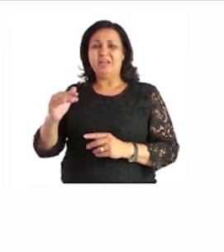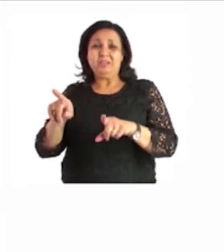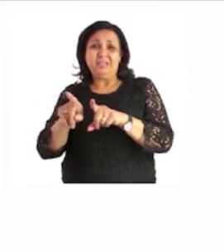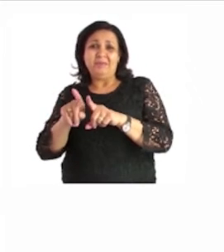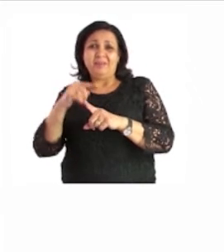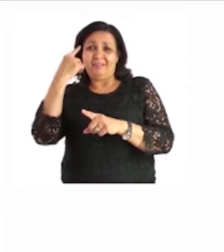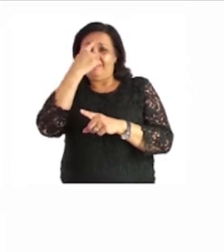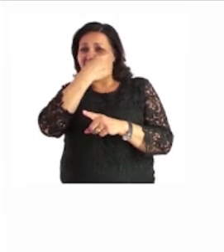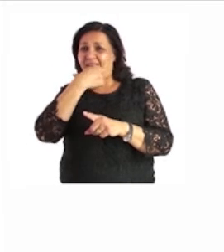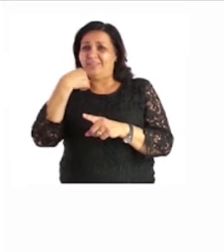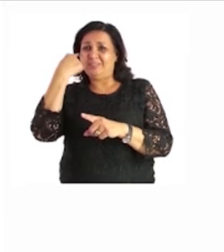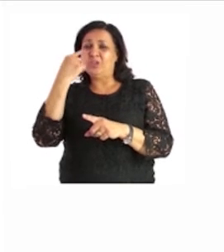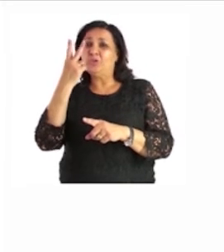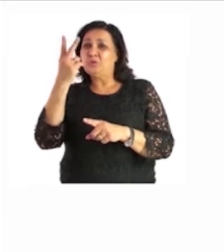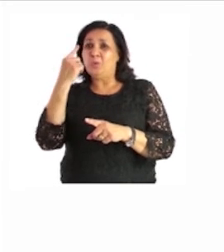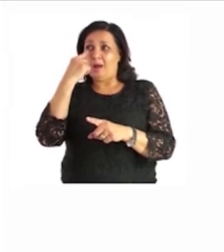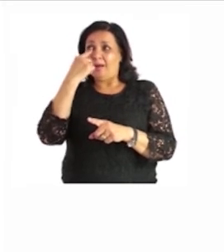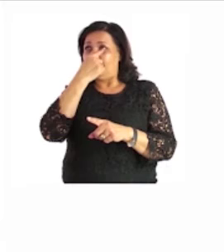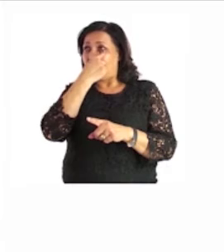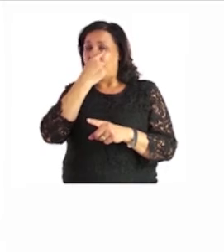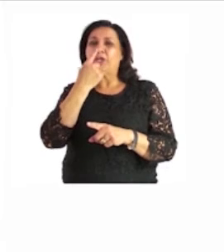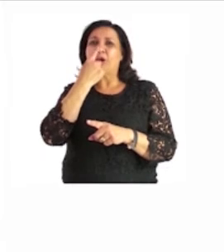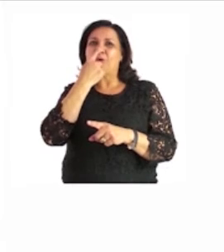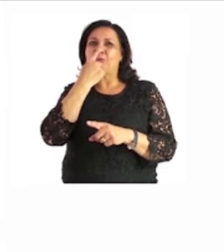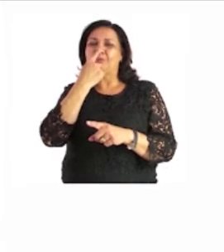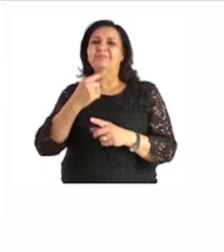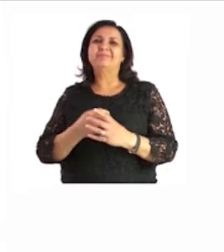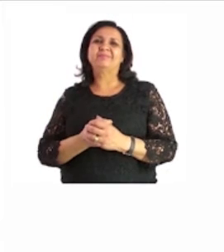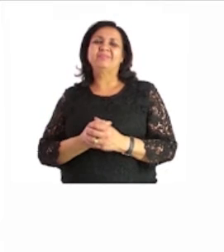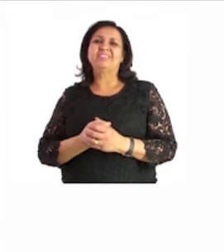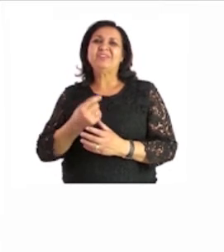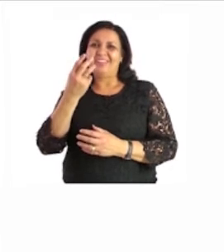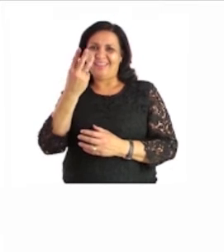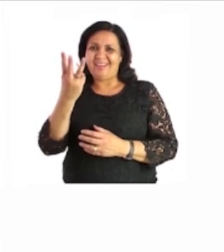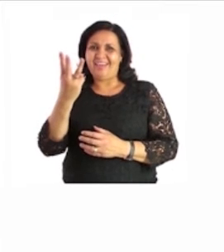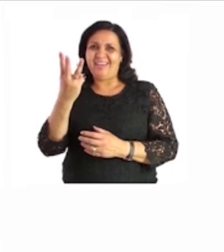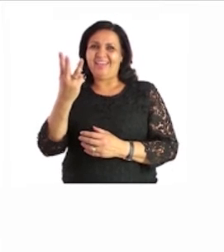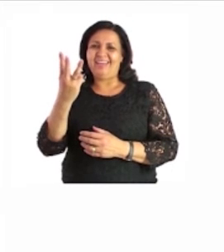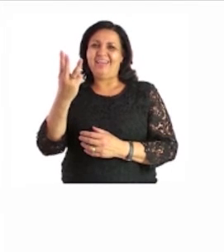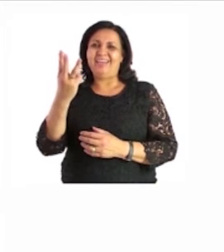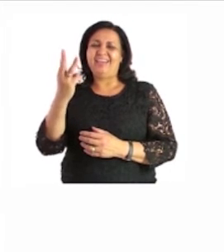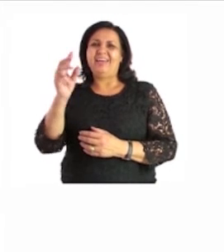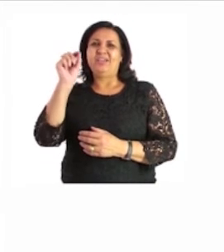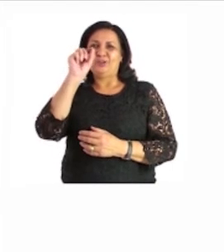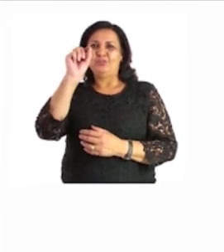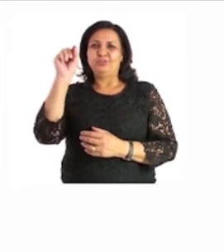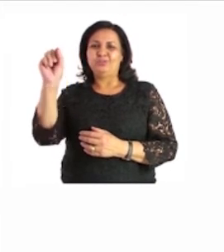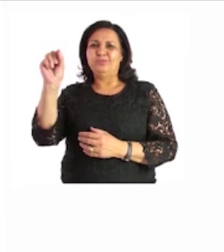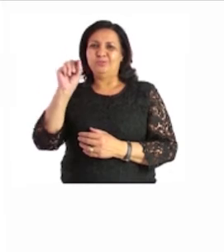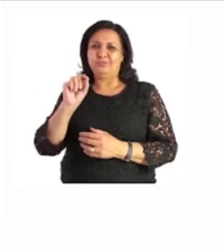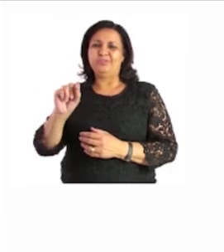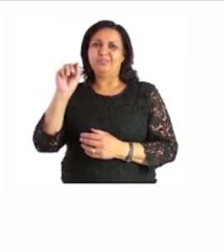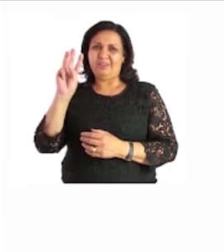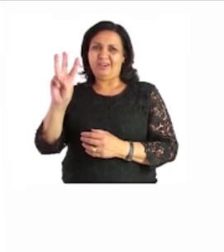face. 2 eyes and a nose. Well done. Now we can count that. 1, 2,